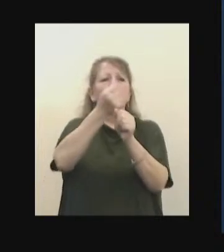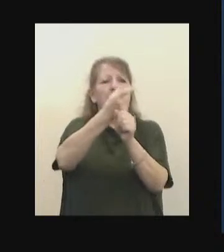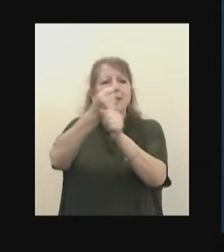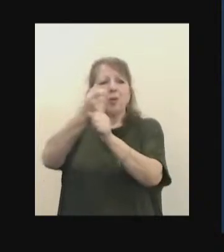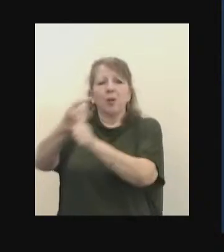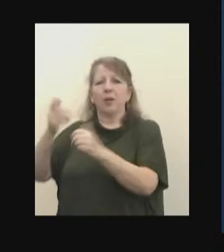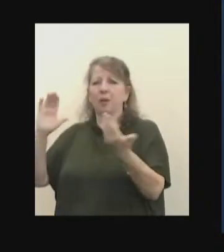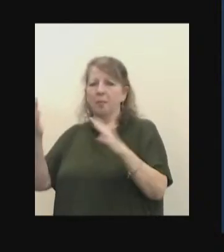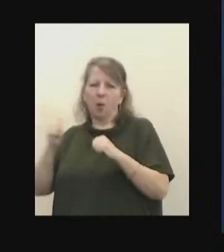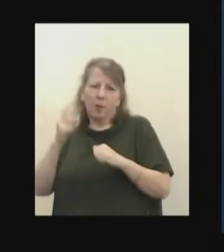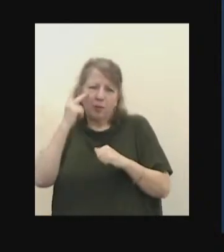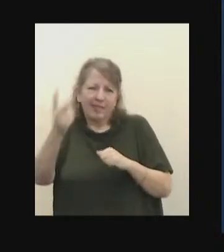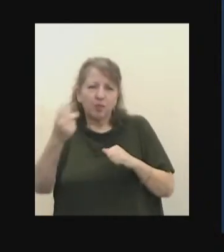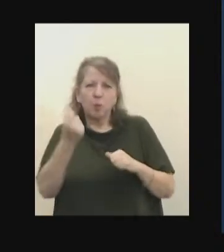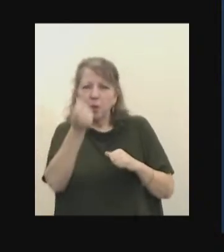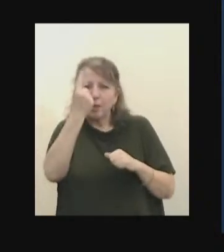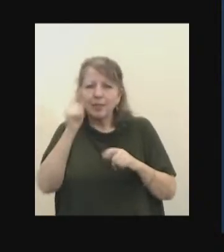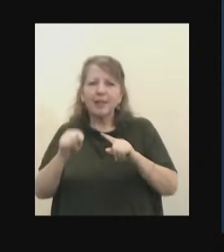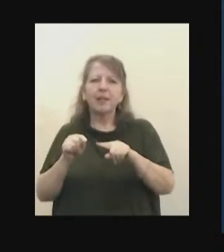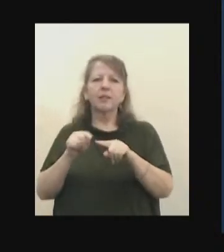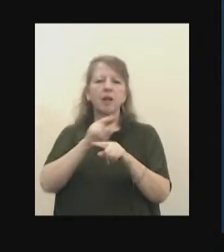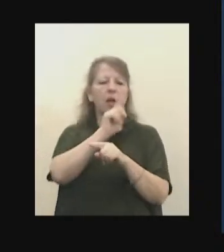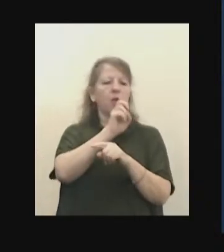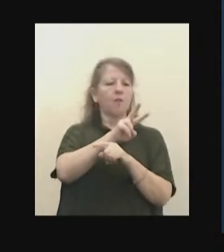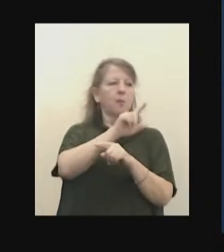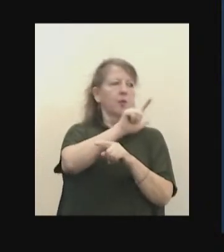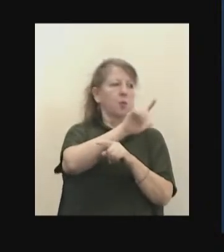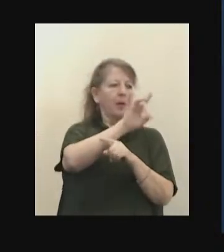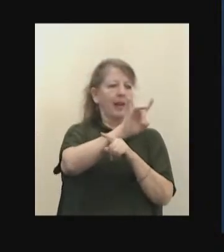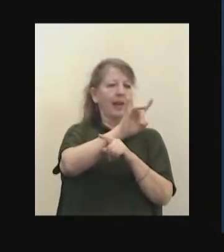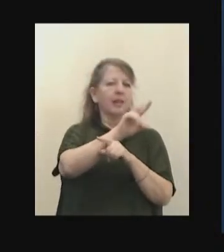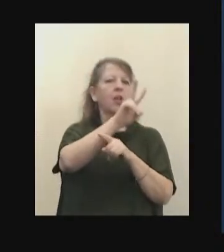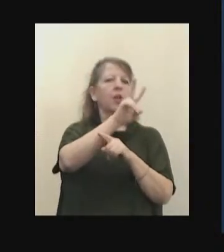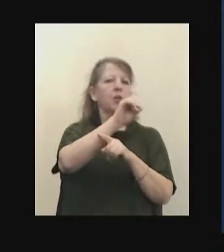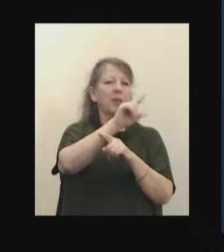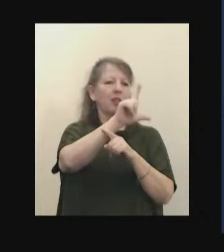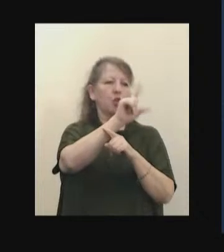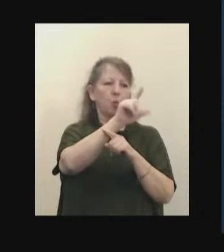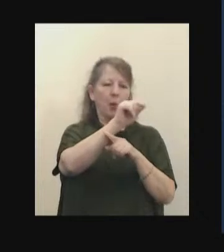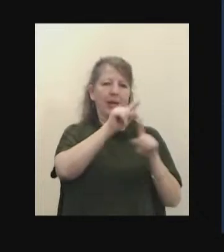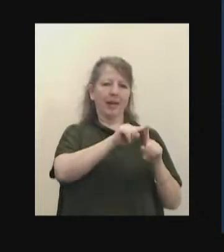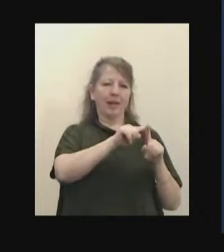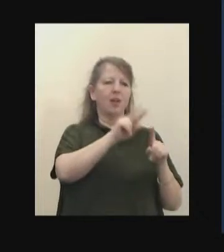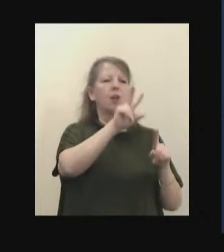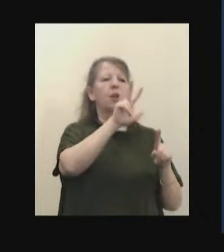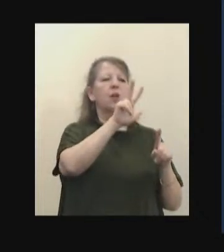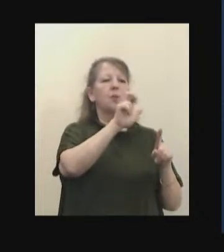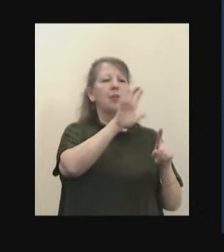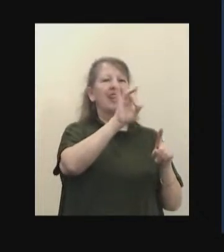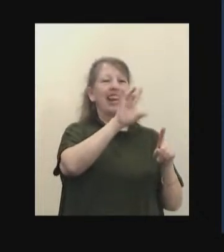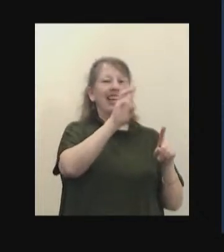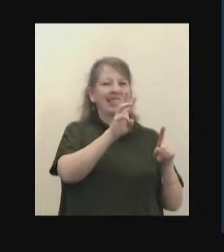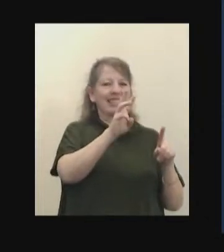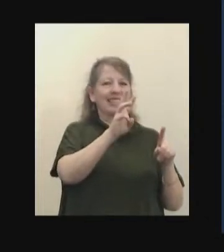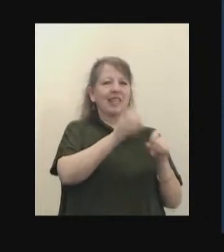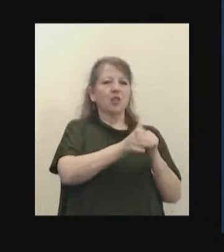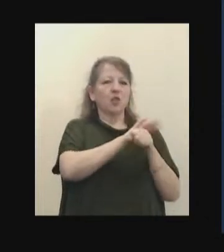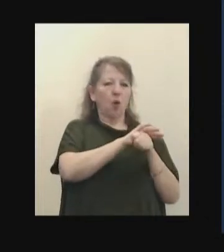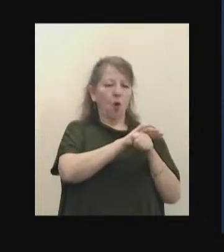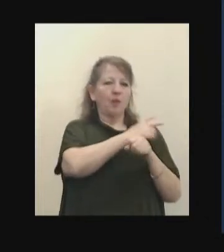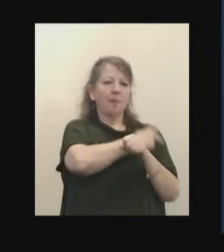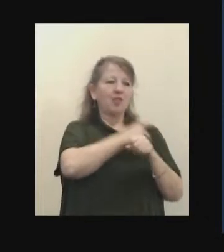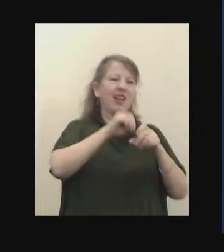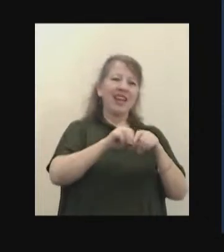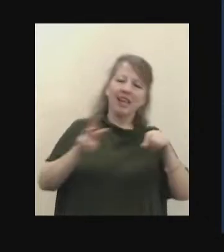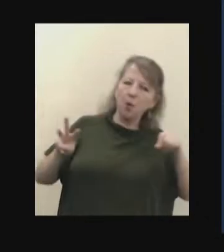looking at. On November 28th, 2020, there were 386 COVID-19 patients in all Western New York